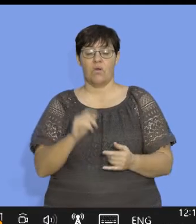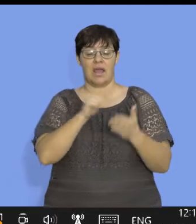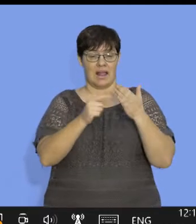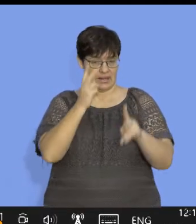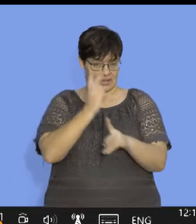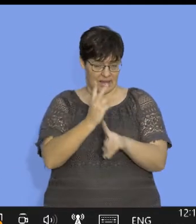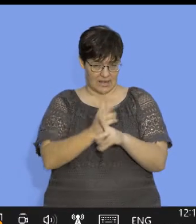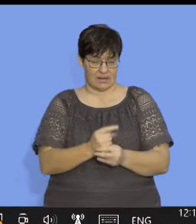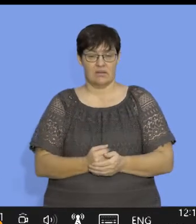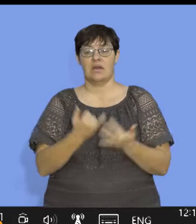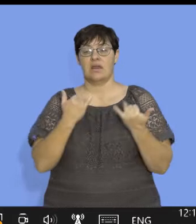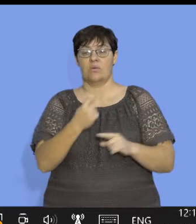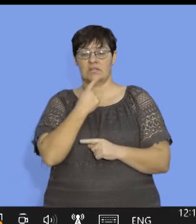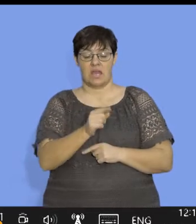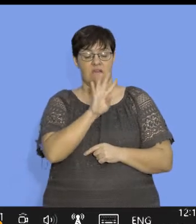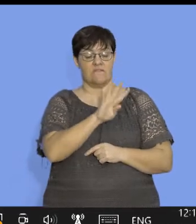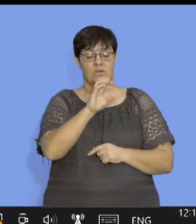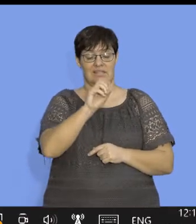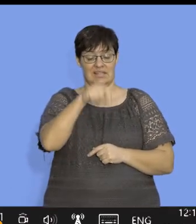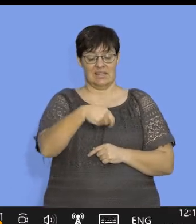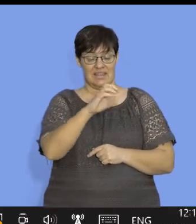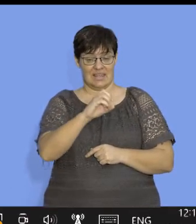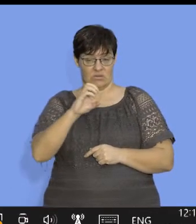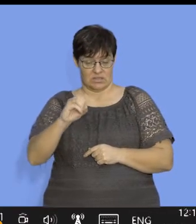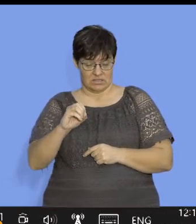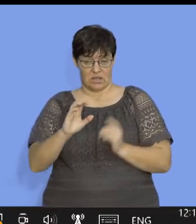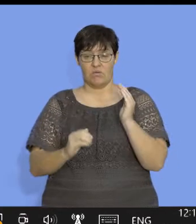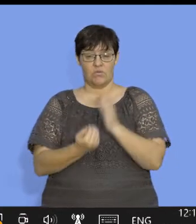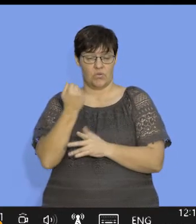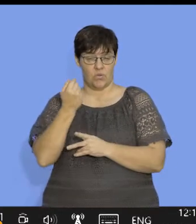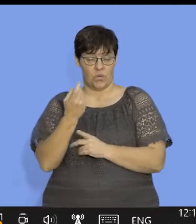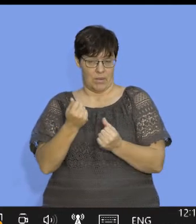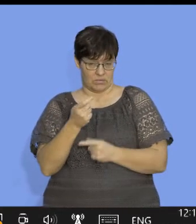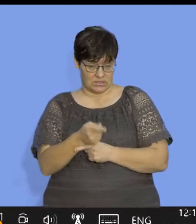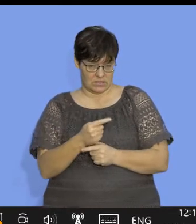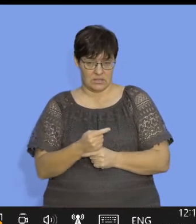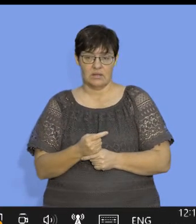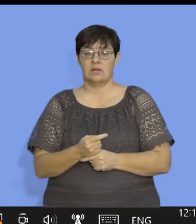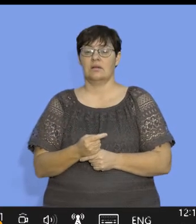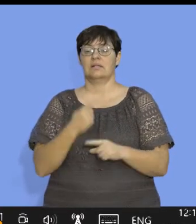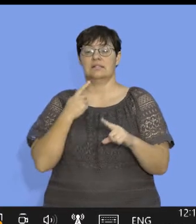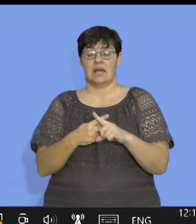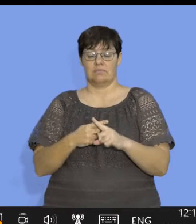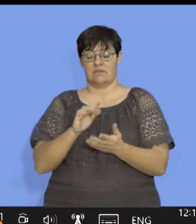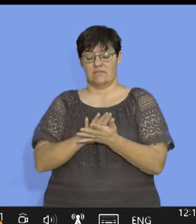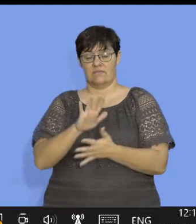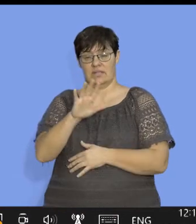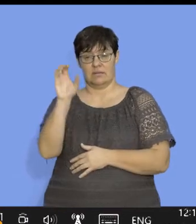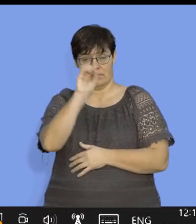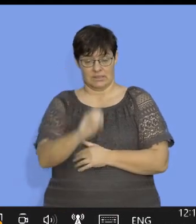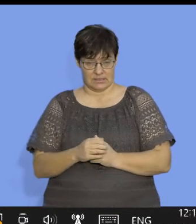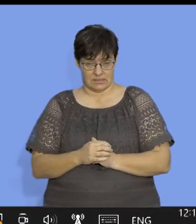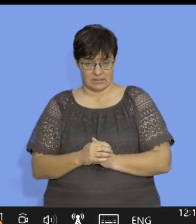again and we say 40,000, which is the new amount of the loan, times your